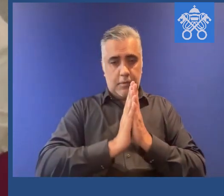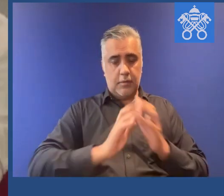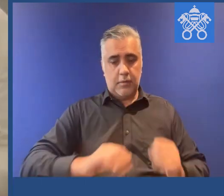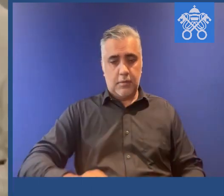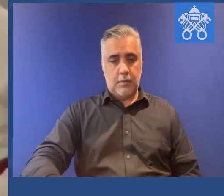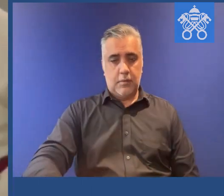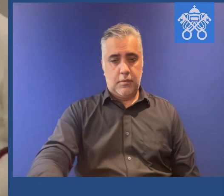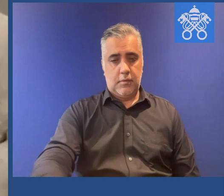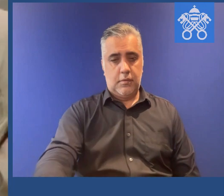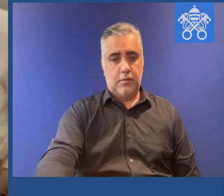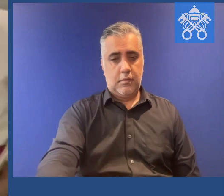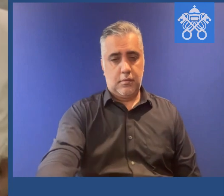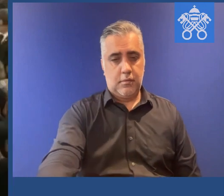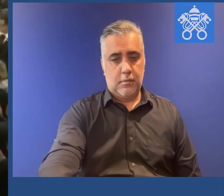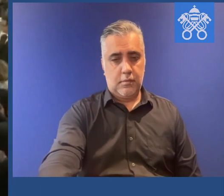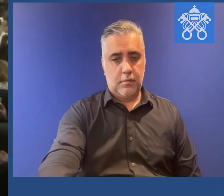Amen.